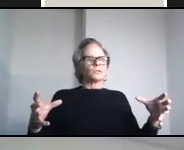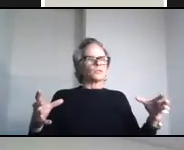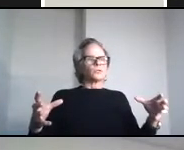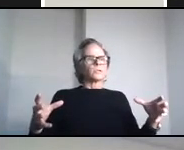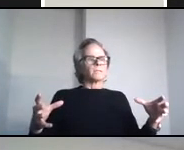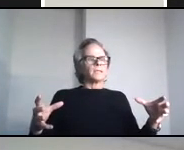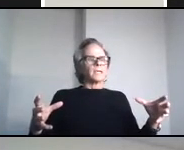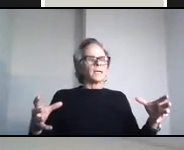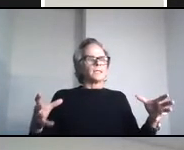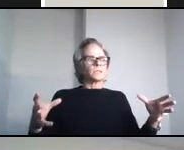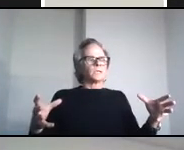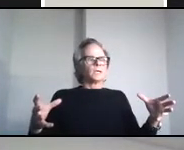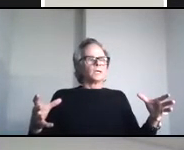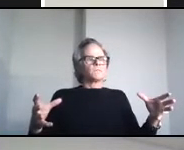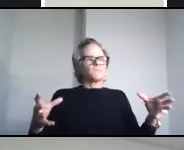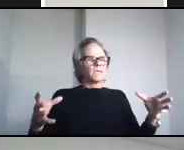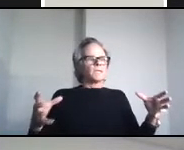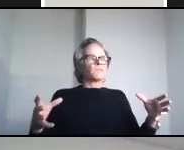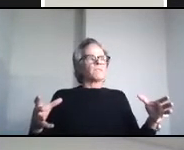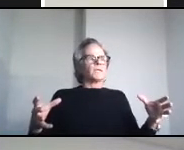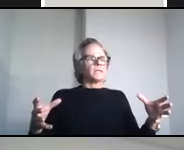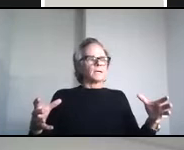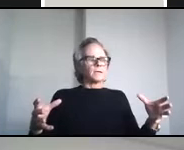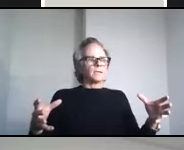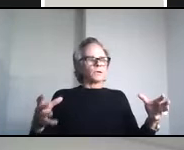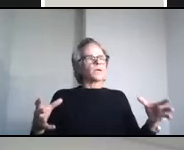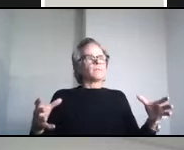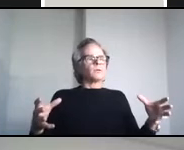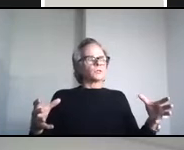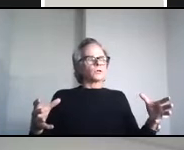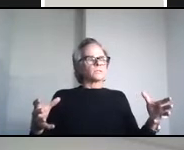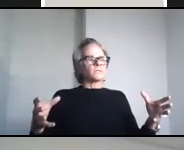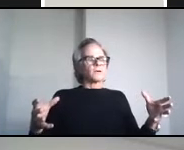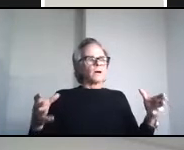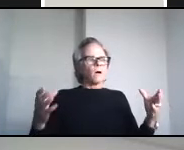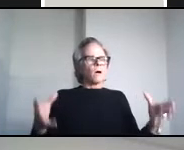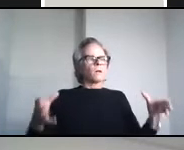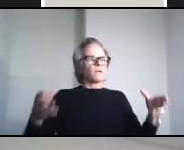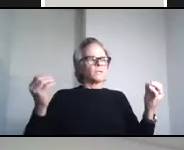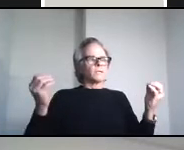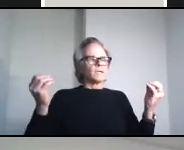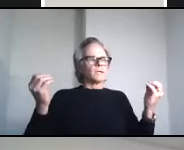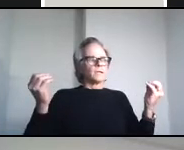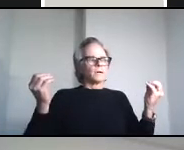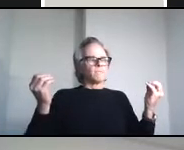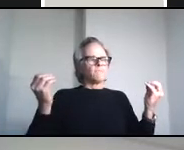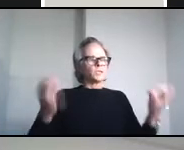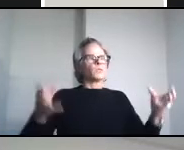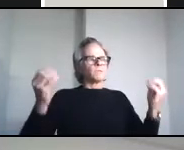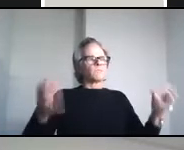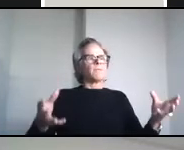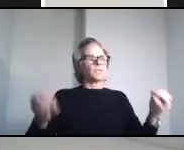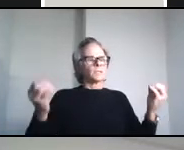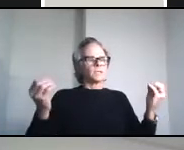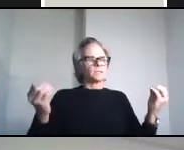in Jerusalem, and it is for me incredible in terms of all of the